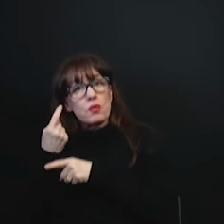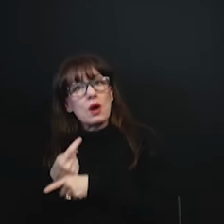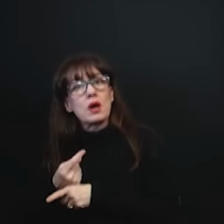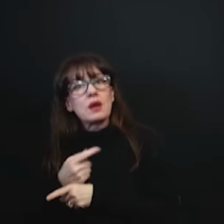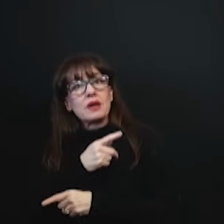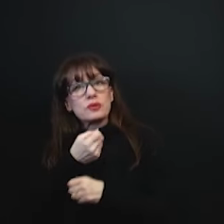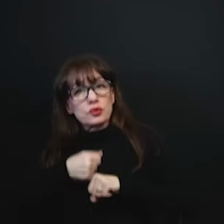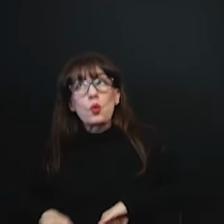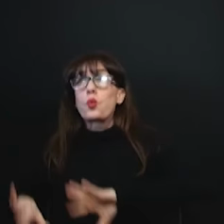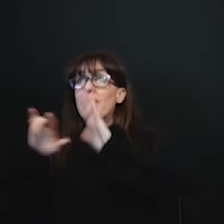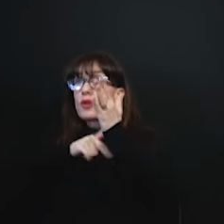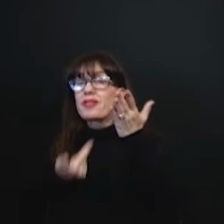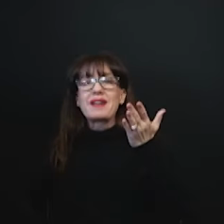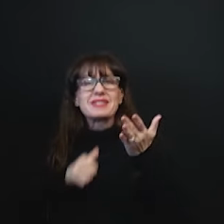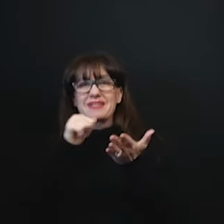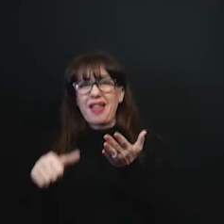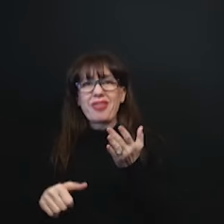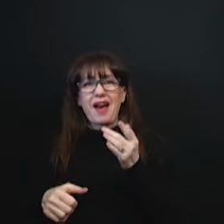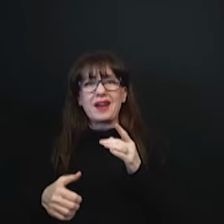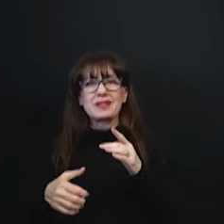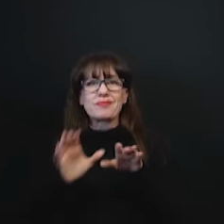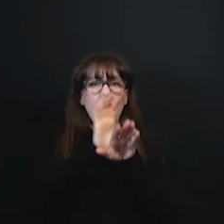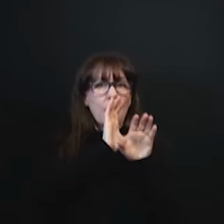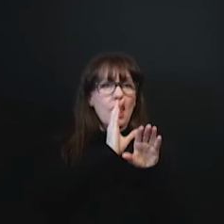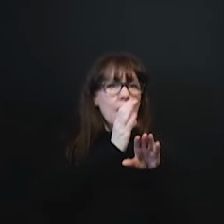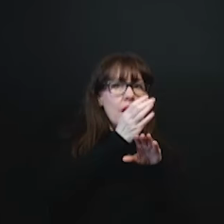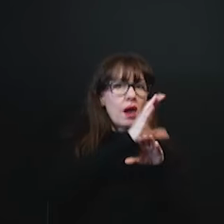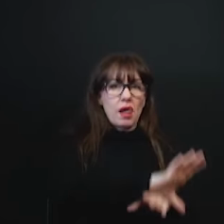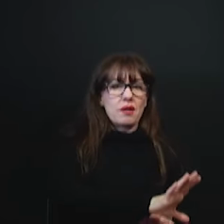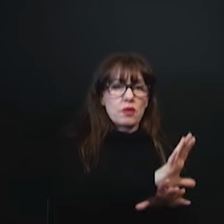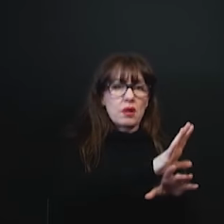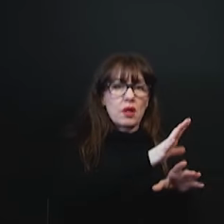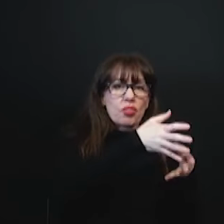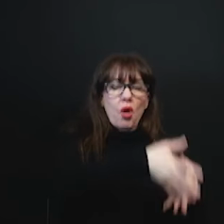your life to the Lord is not your defeat, it is your salvation.